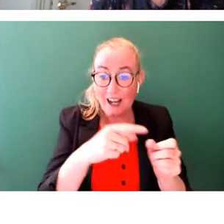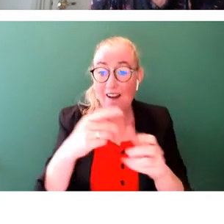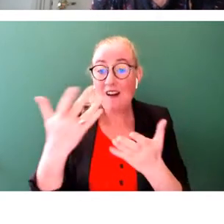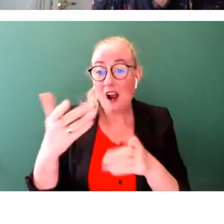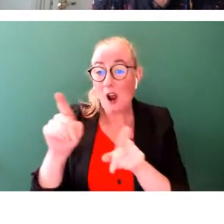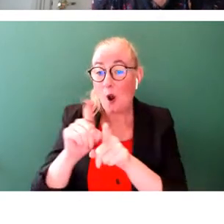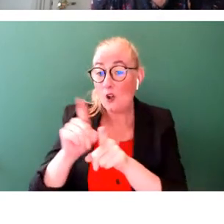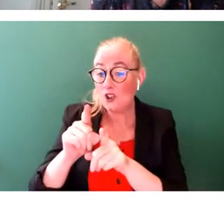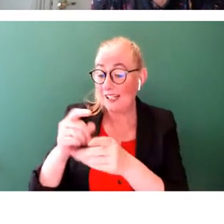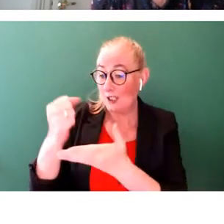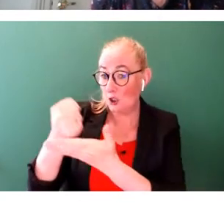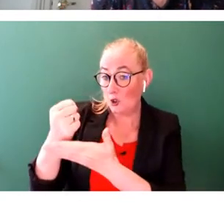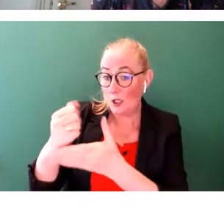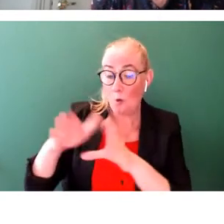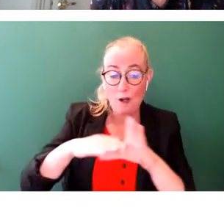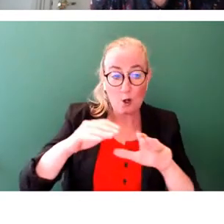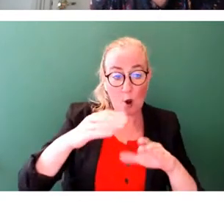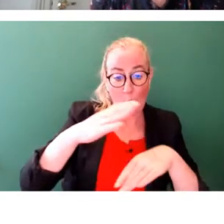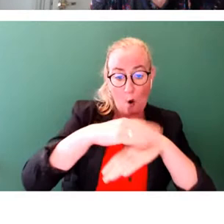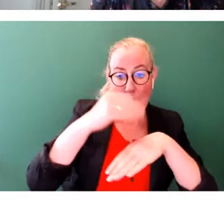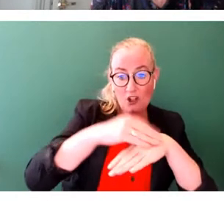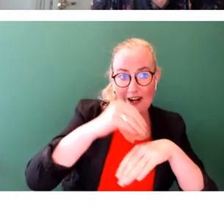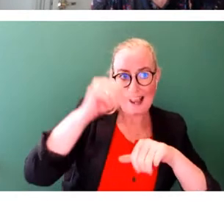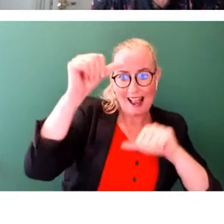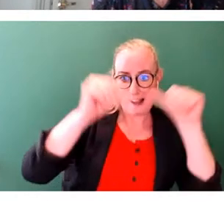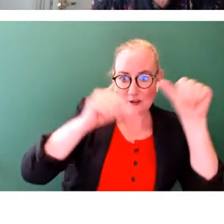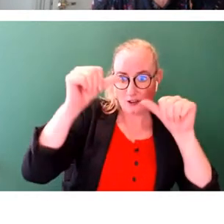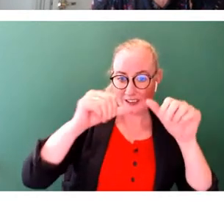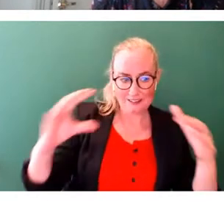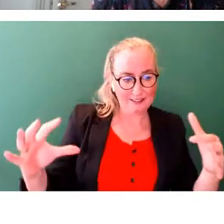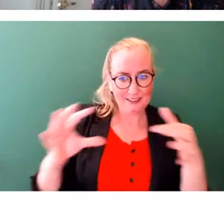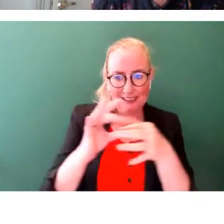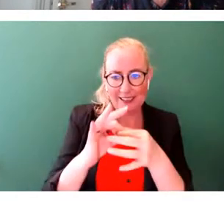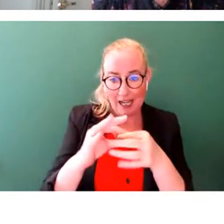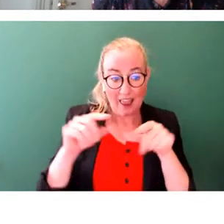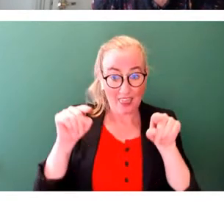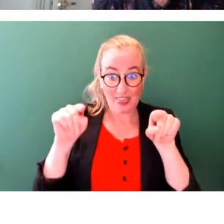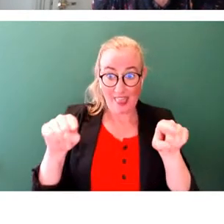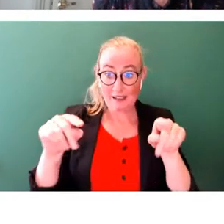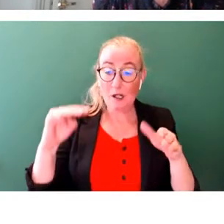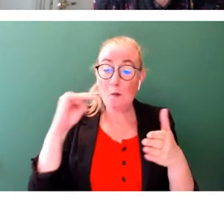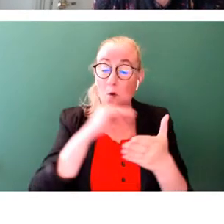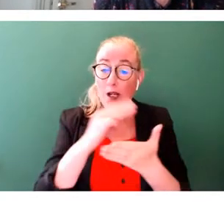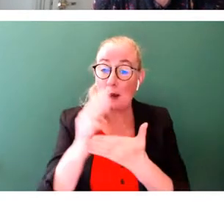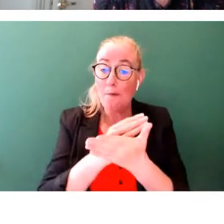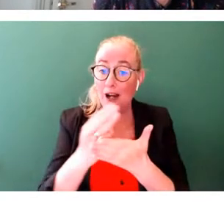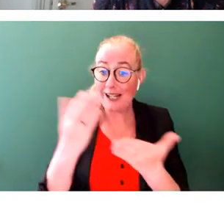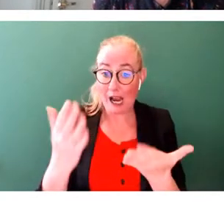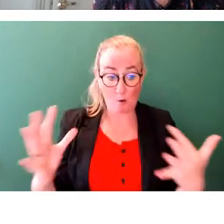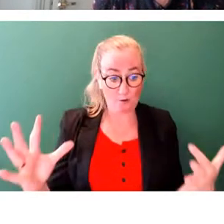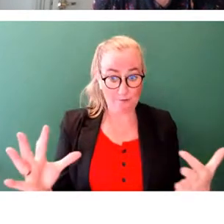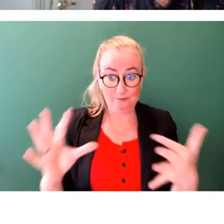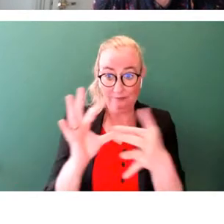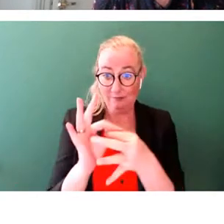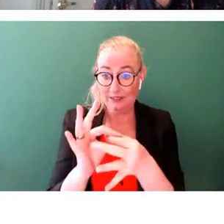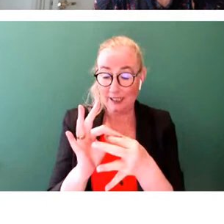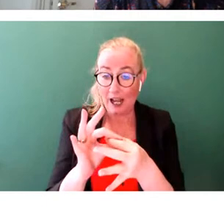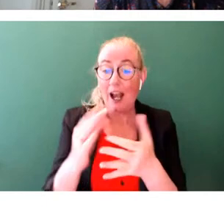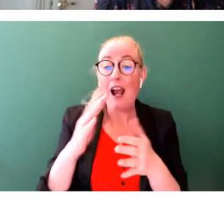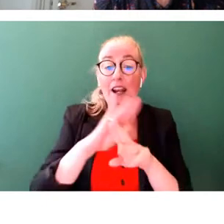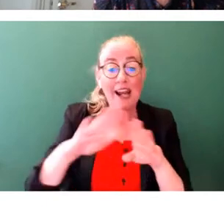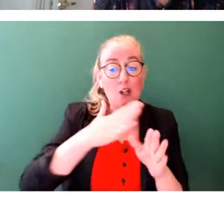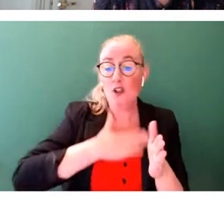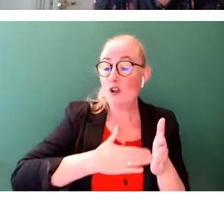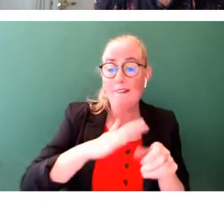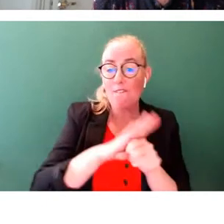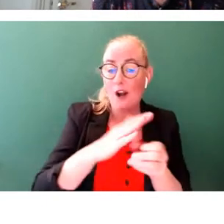older adults, and engaging in that format. And I think it is really a vital way of engagement as well, and not just for the use of technology, but also